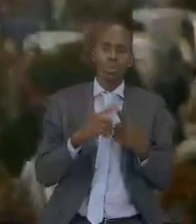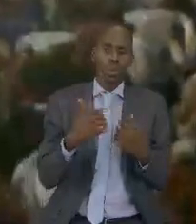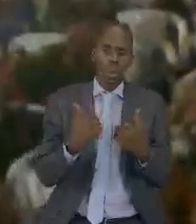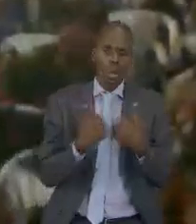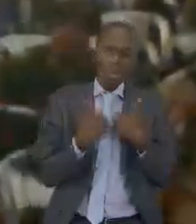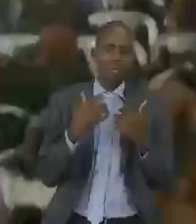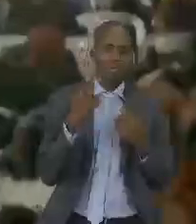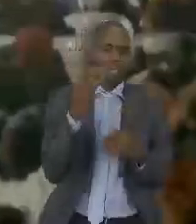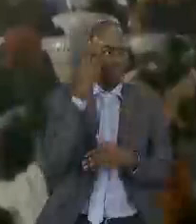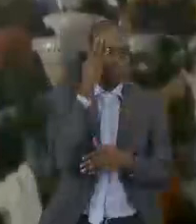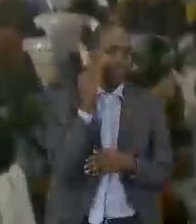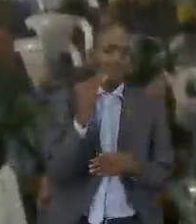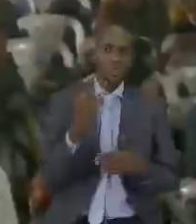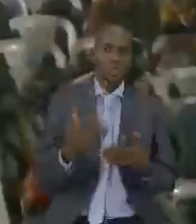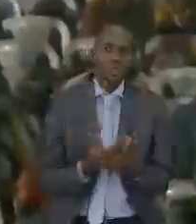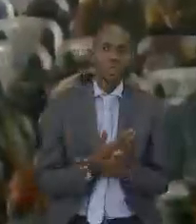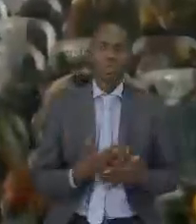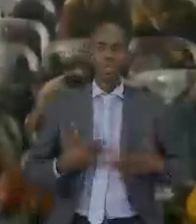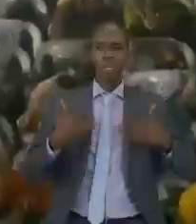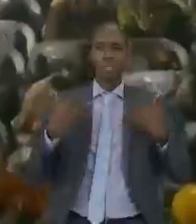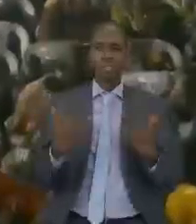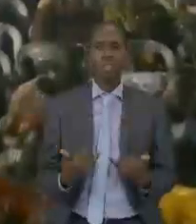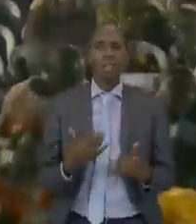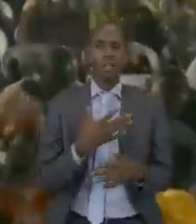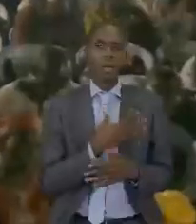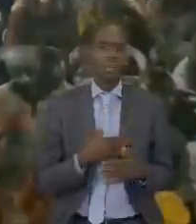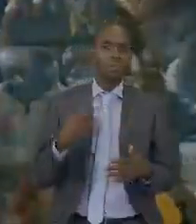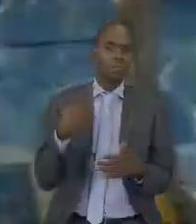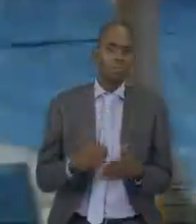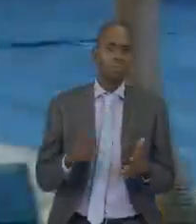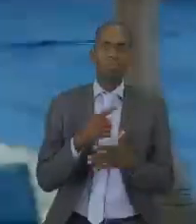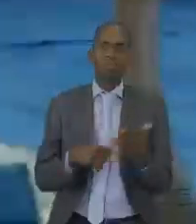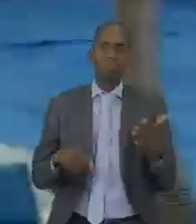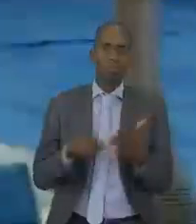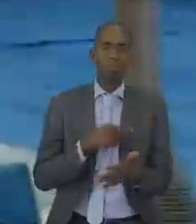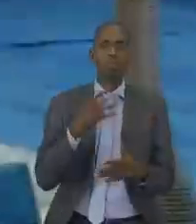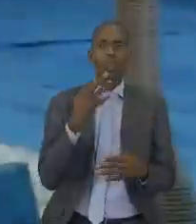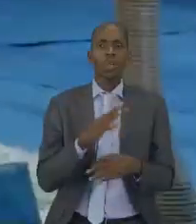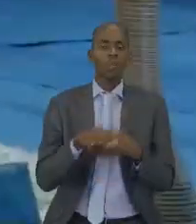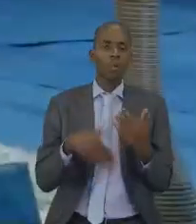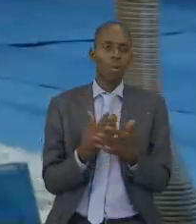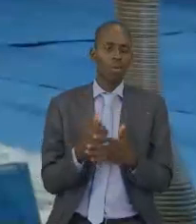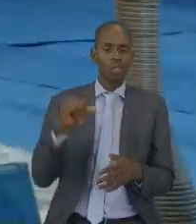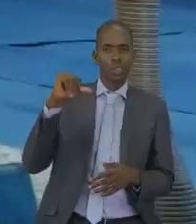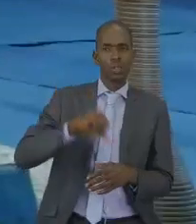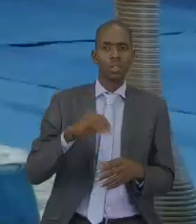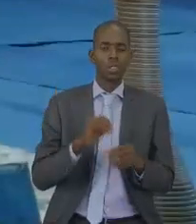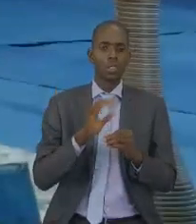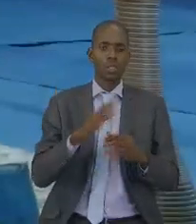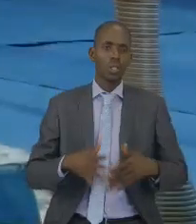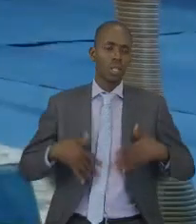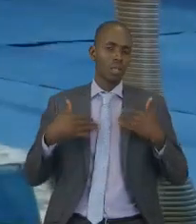that forgiveness now, and the cancellation of condemnation in your life